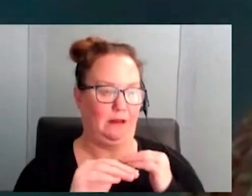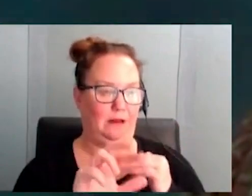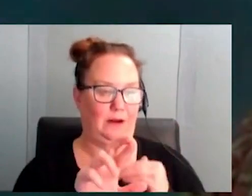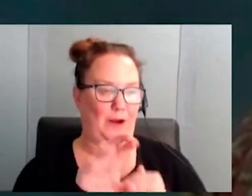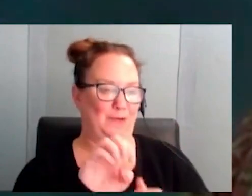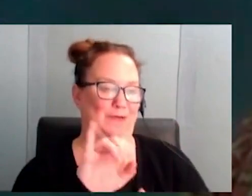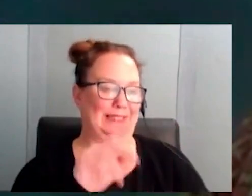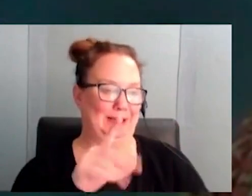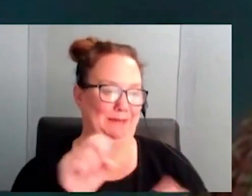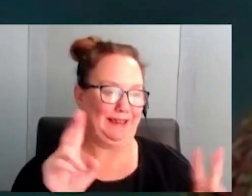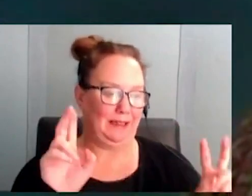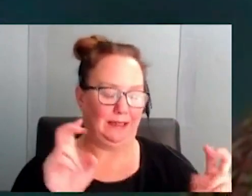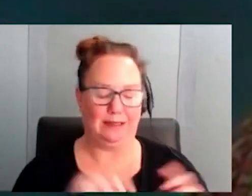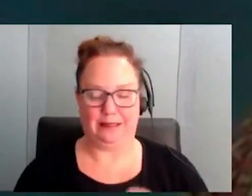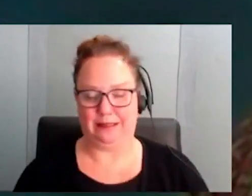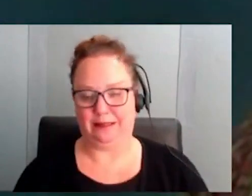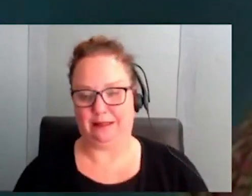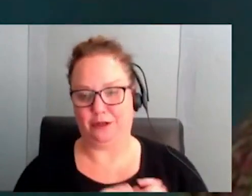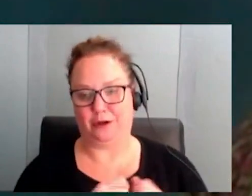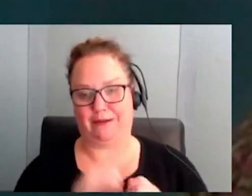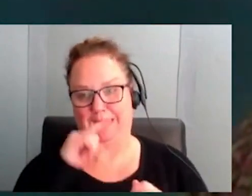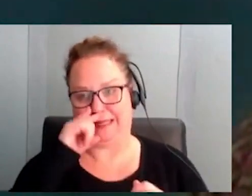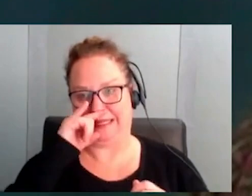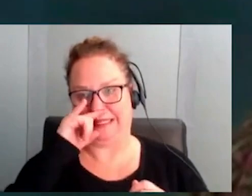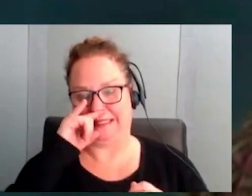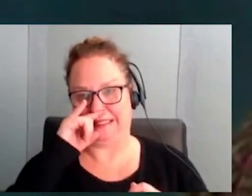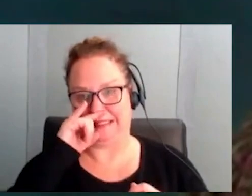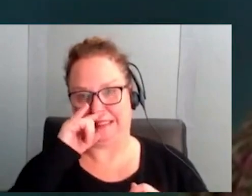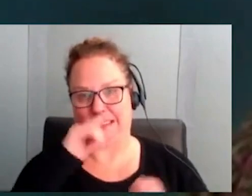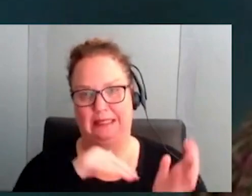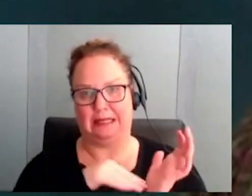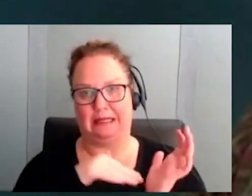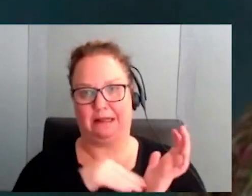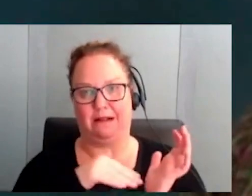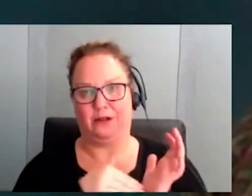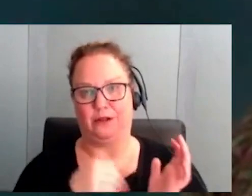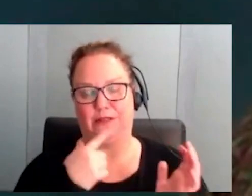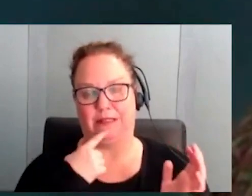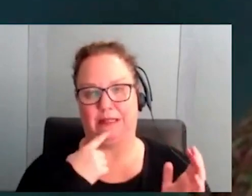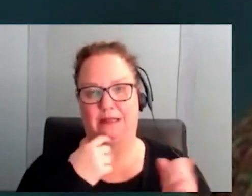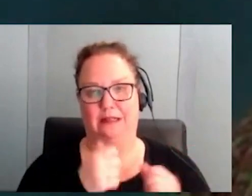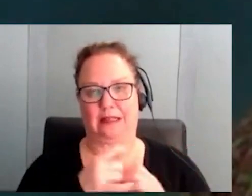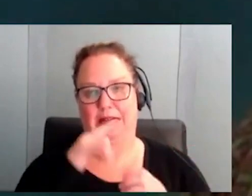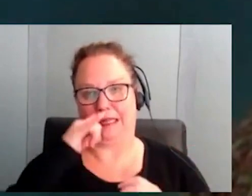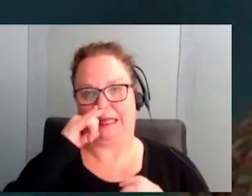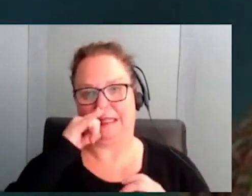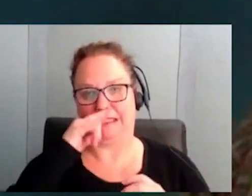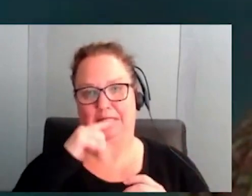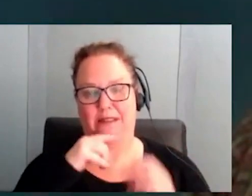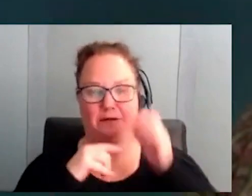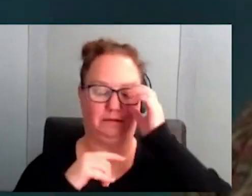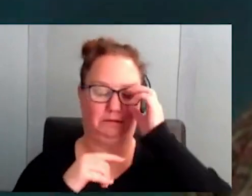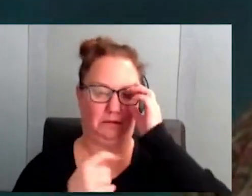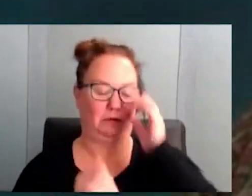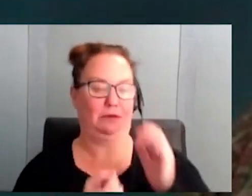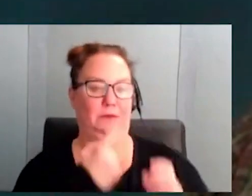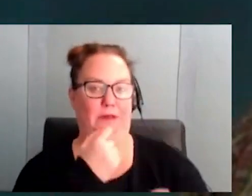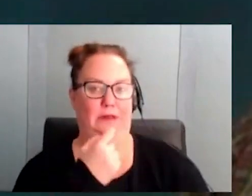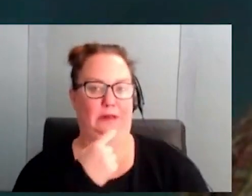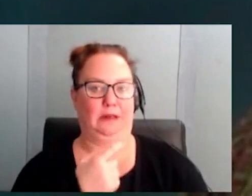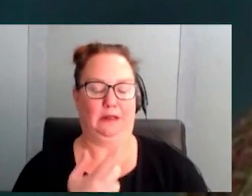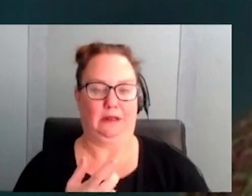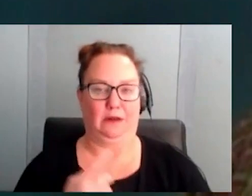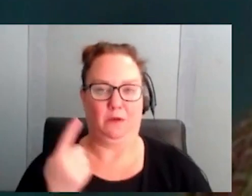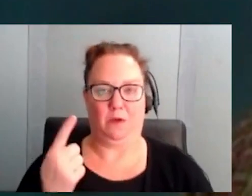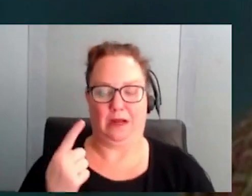you will. And then where you got a lot of kids who, and like the doctor said, we got a lot of kids who take this, and we actually have